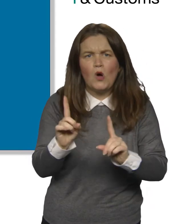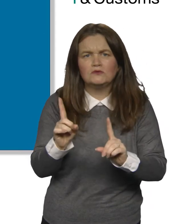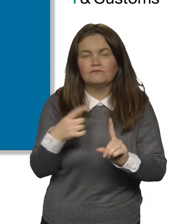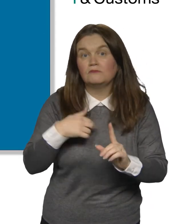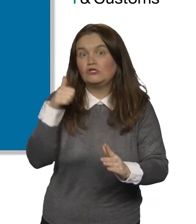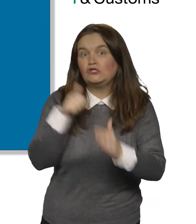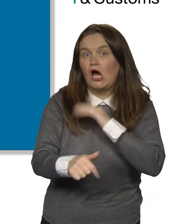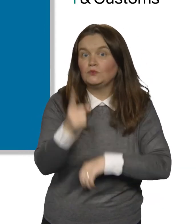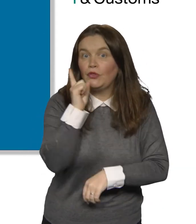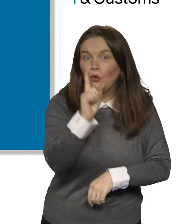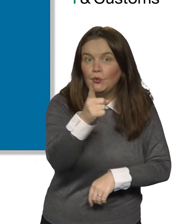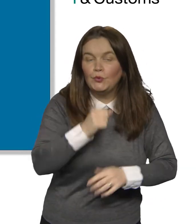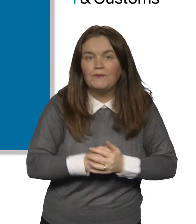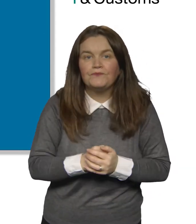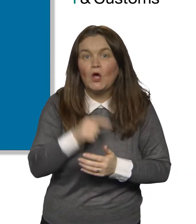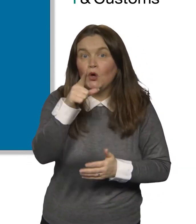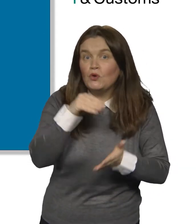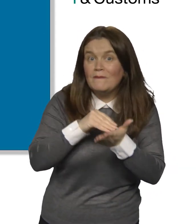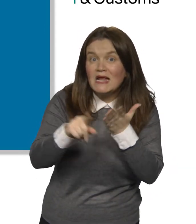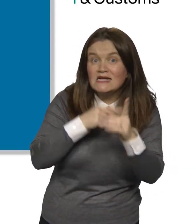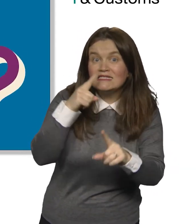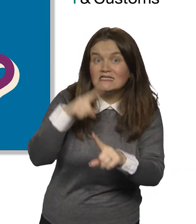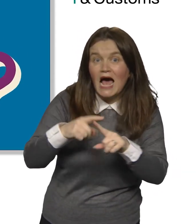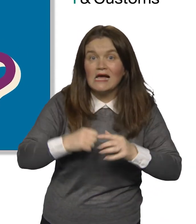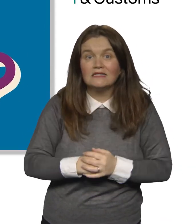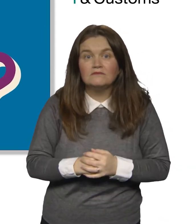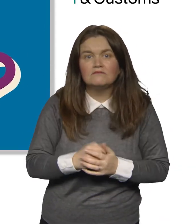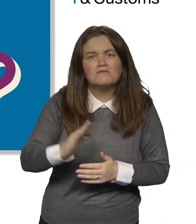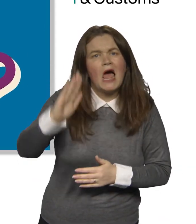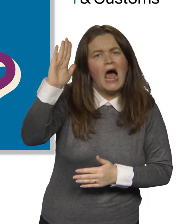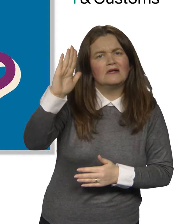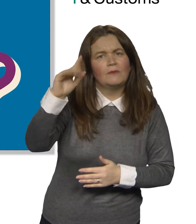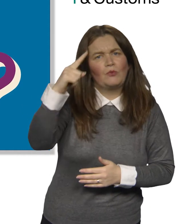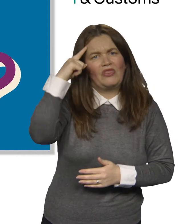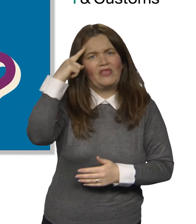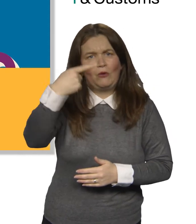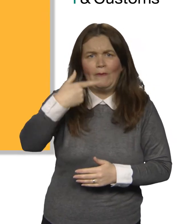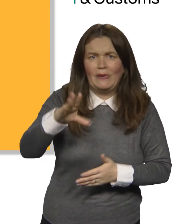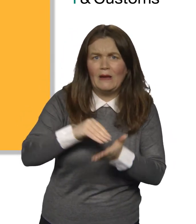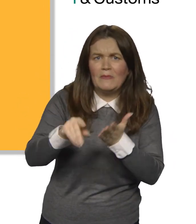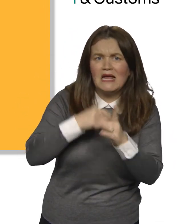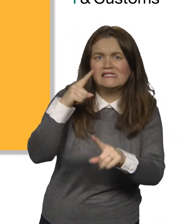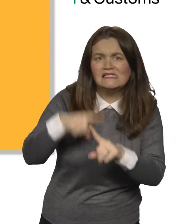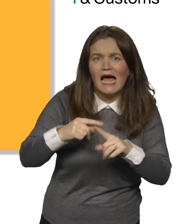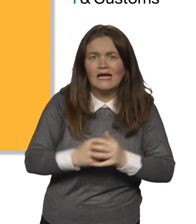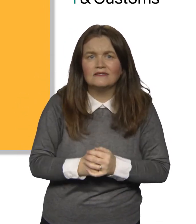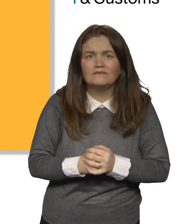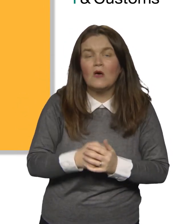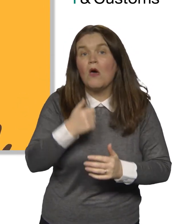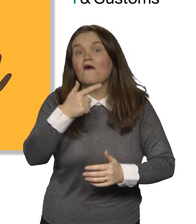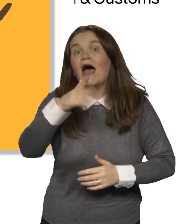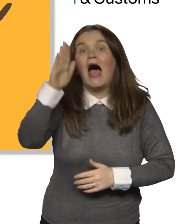spent. Let's start with you. Do you pay taxes? Hands up if you think that you